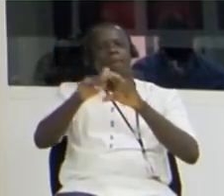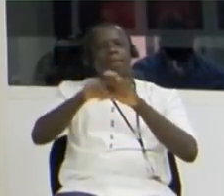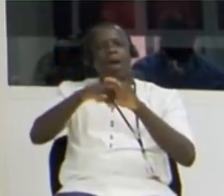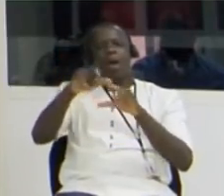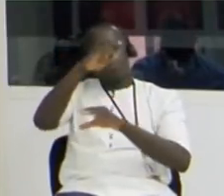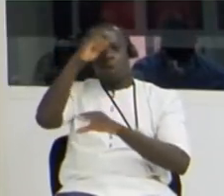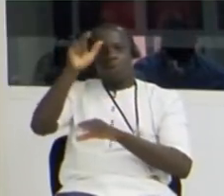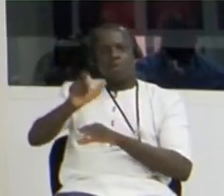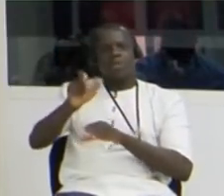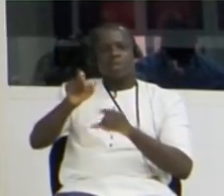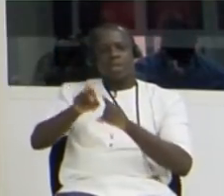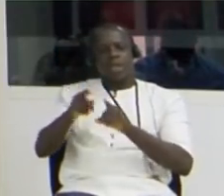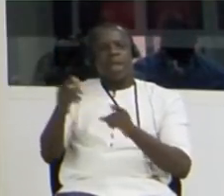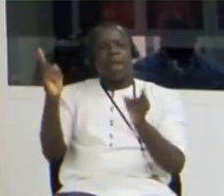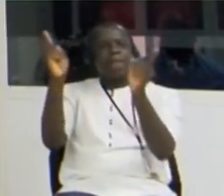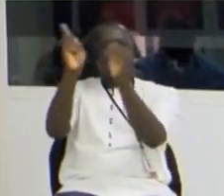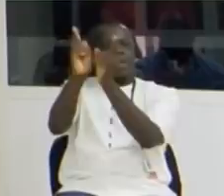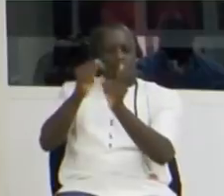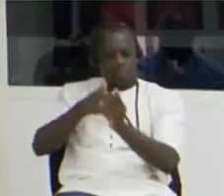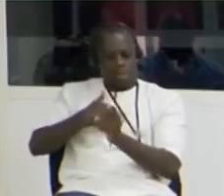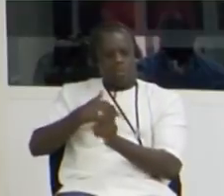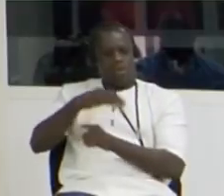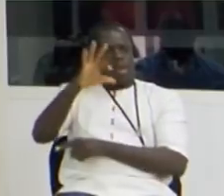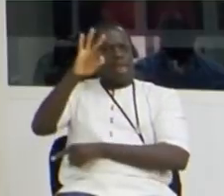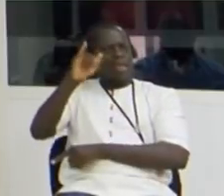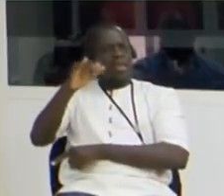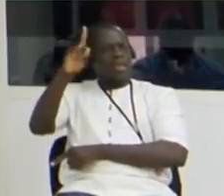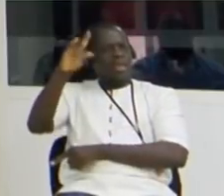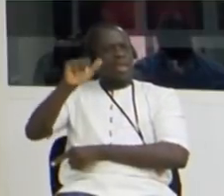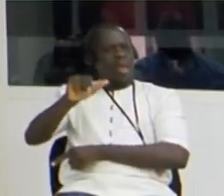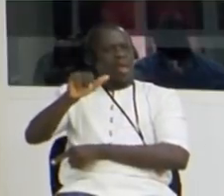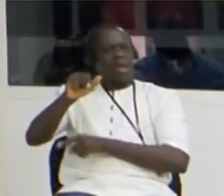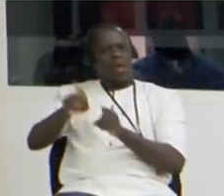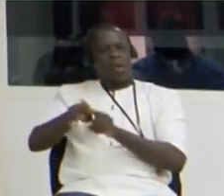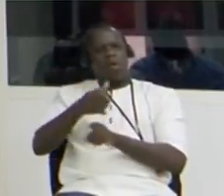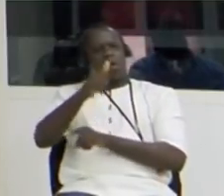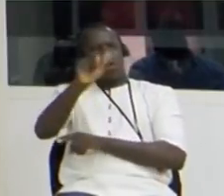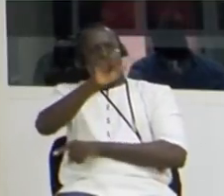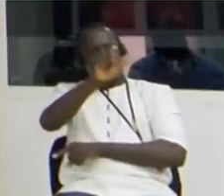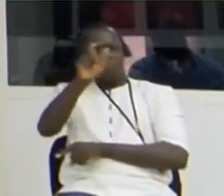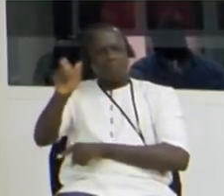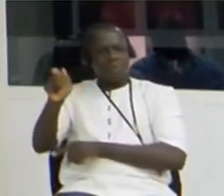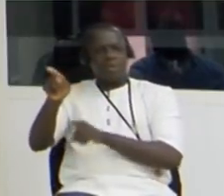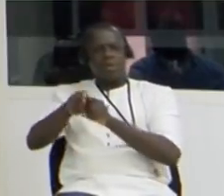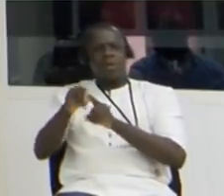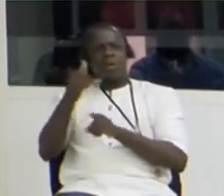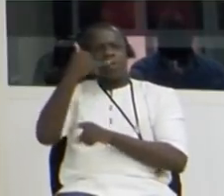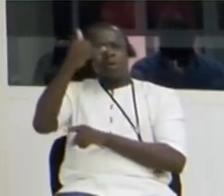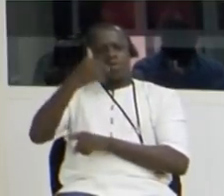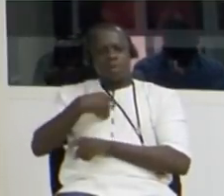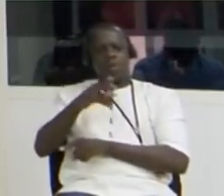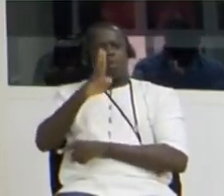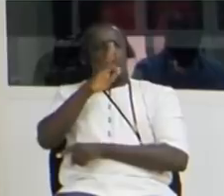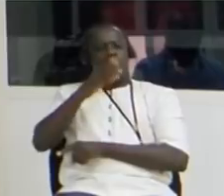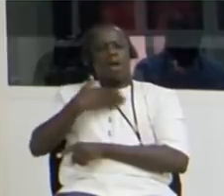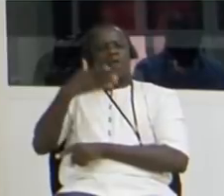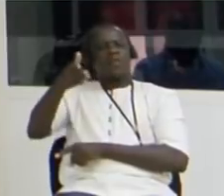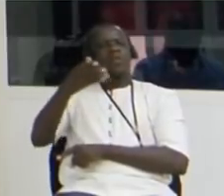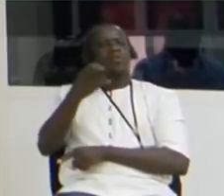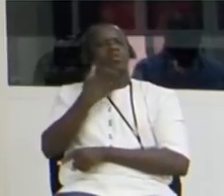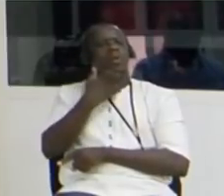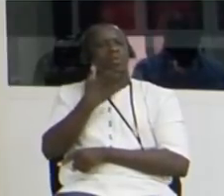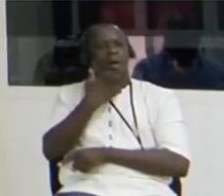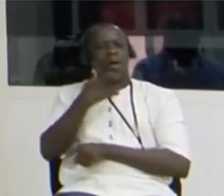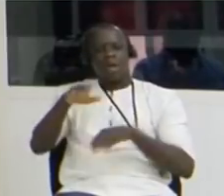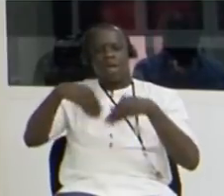said, "Tida, somebody so-and-so called me and I was asking who I was talking, who has this number." And she gave